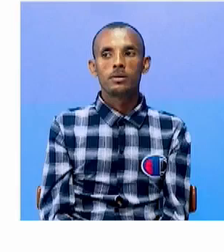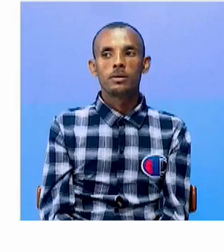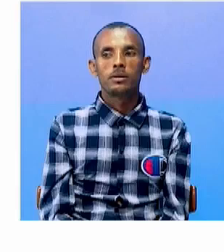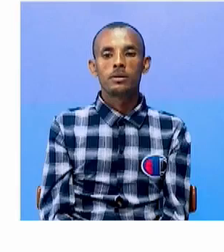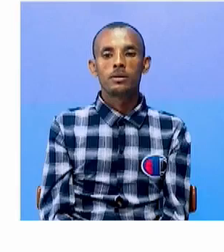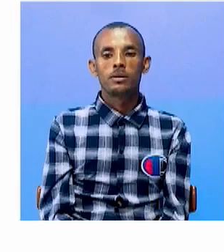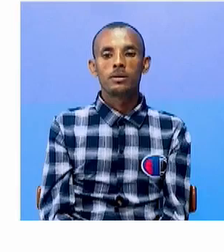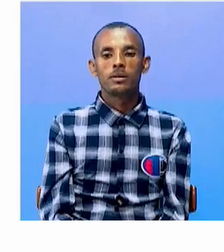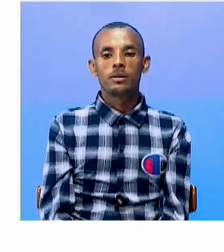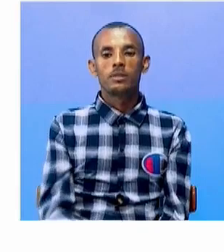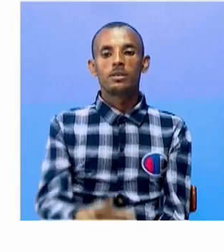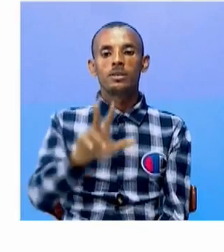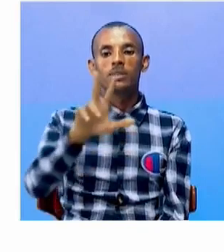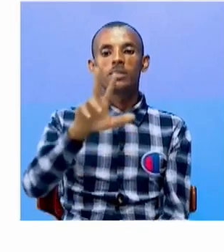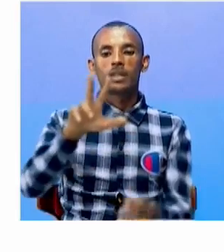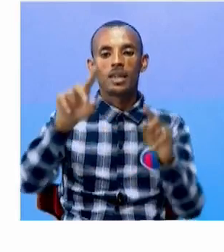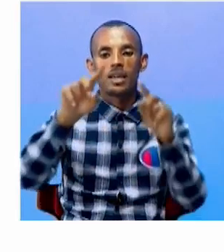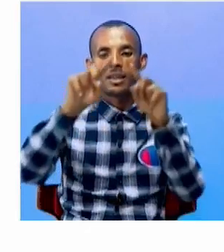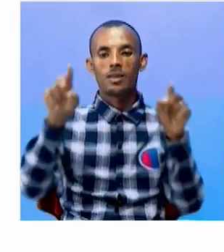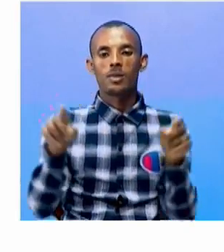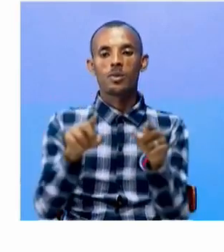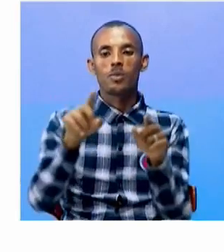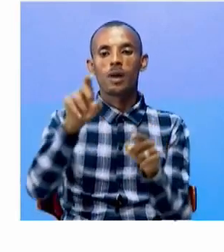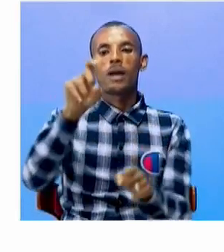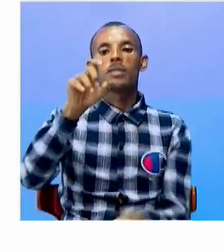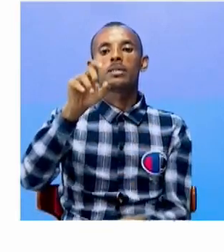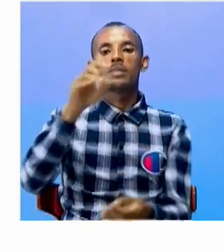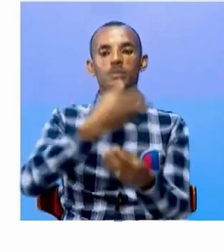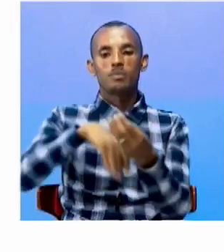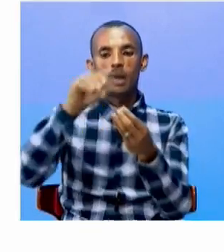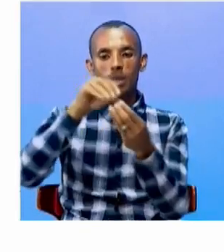3 into x plus y